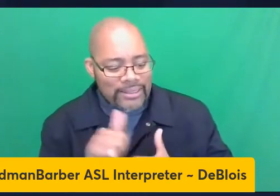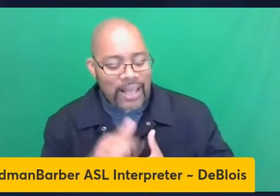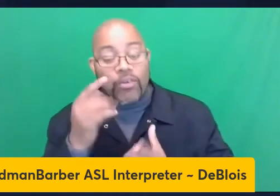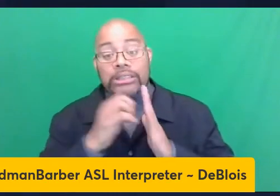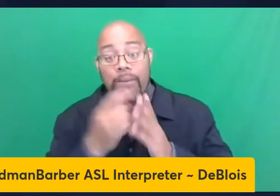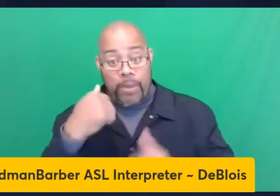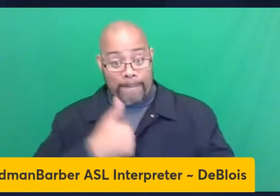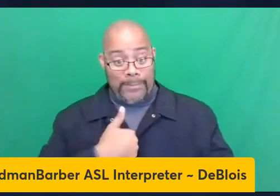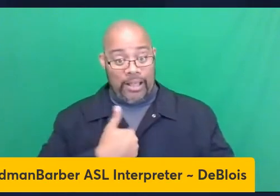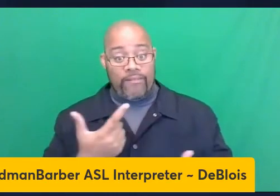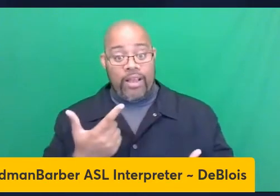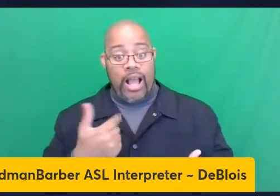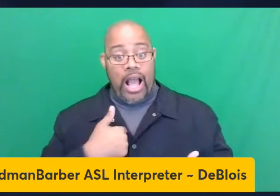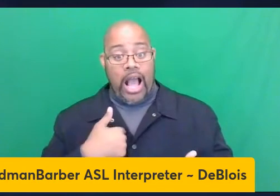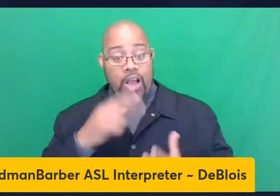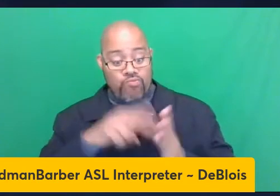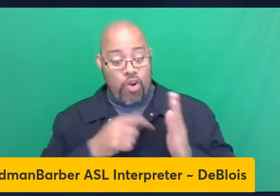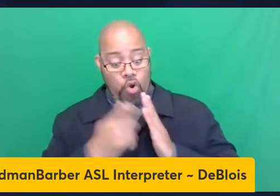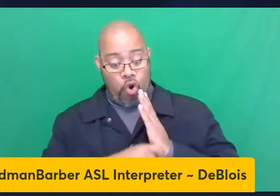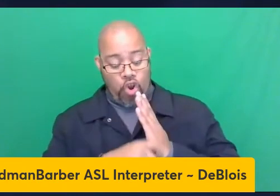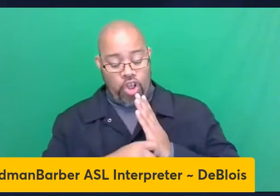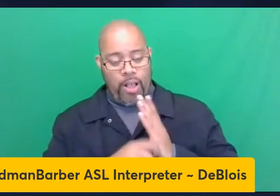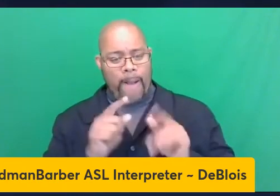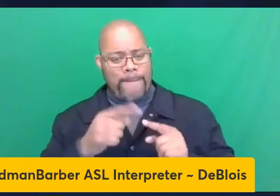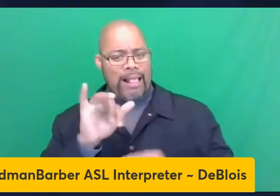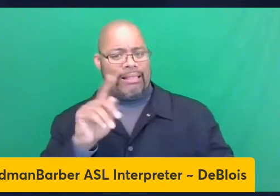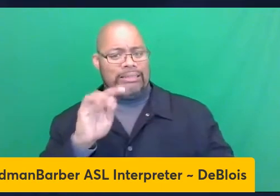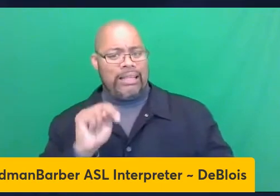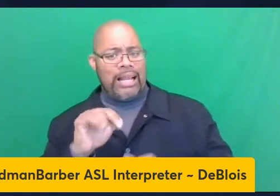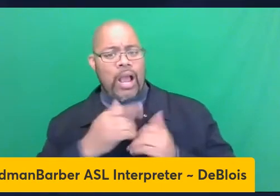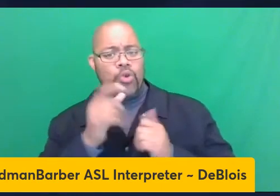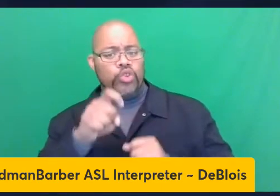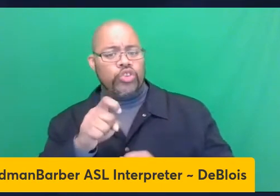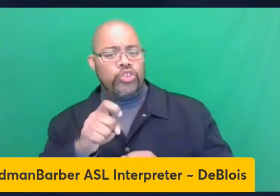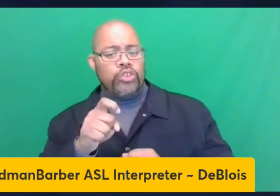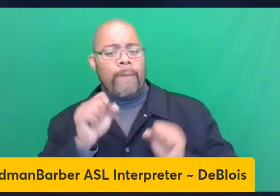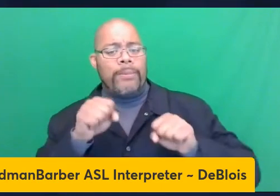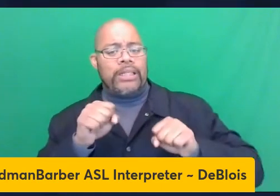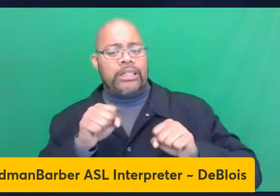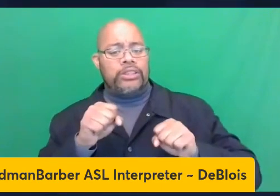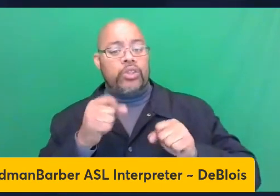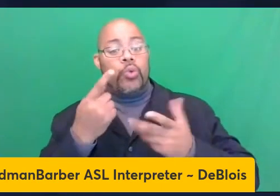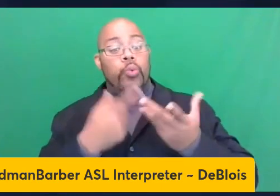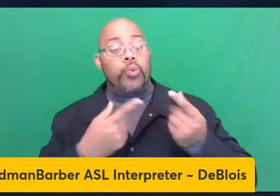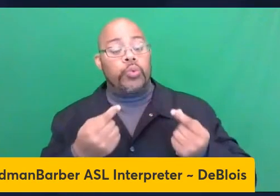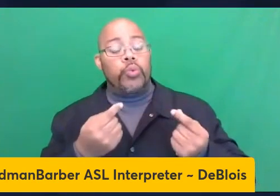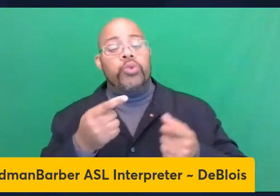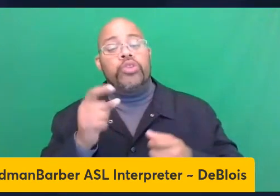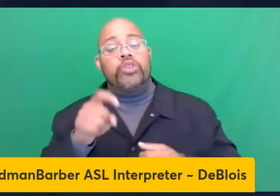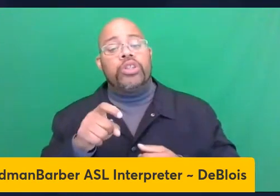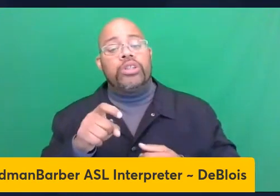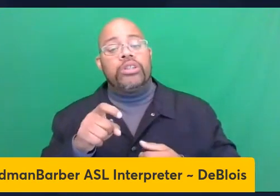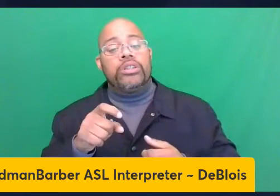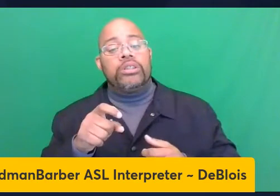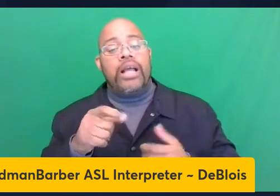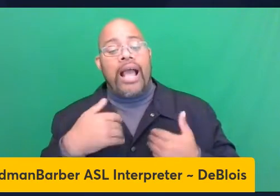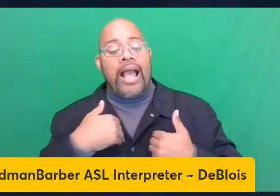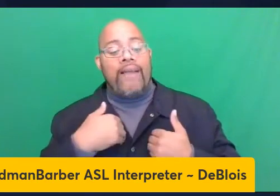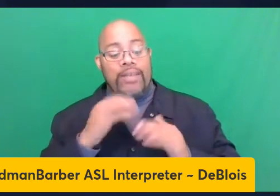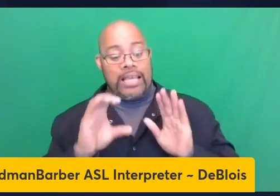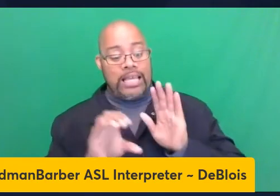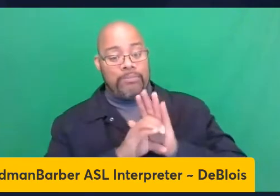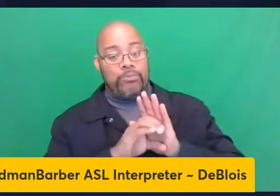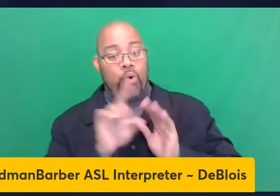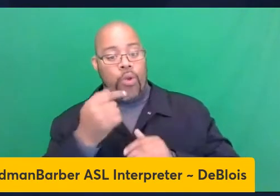for myself, I read an article about LinkedIn on how you should potentially, what you should do is you should have your image